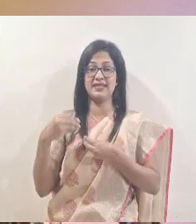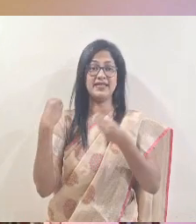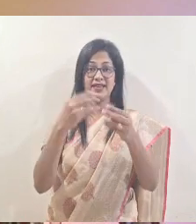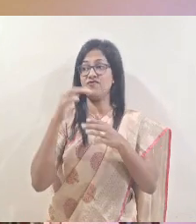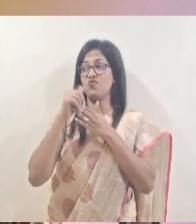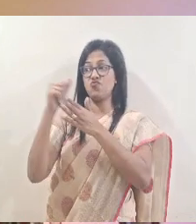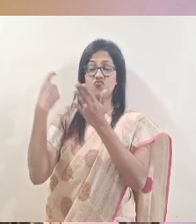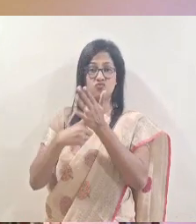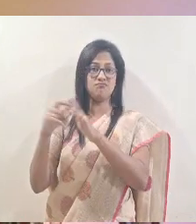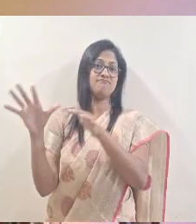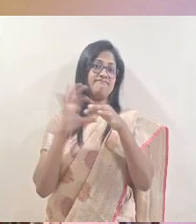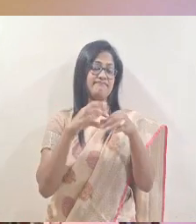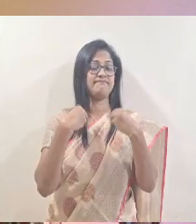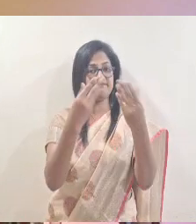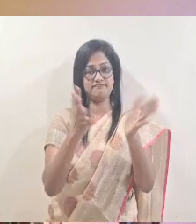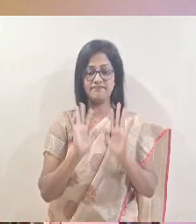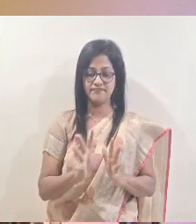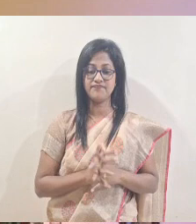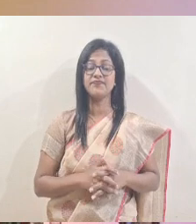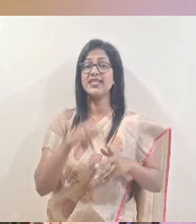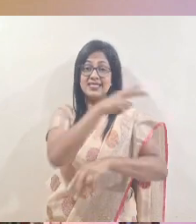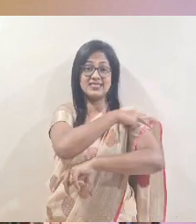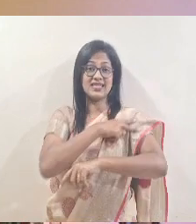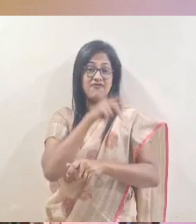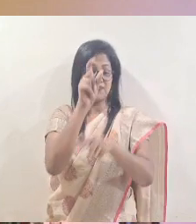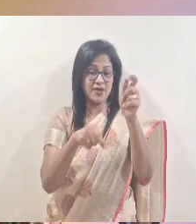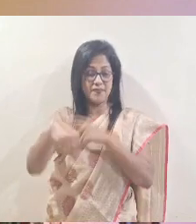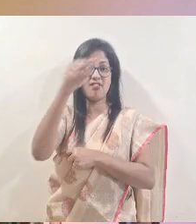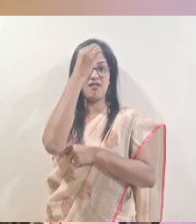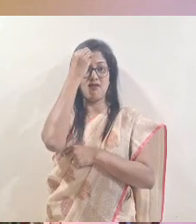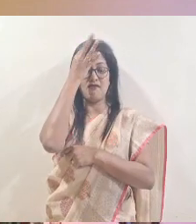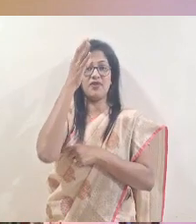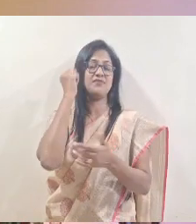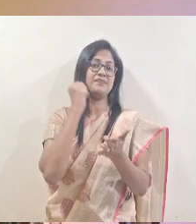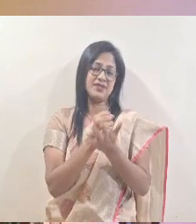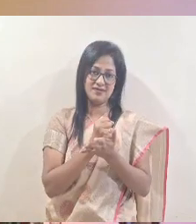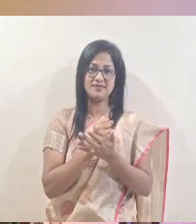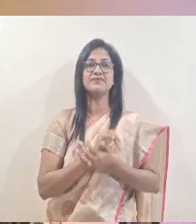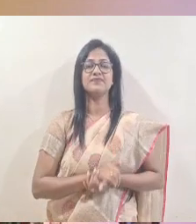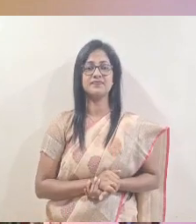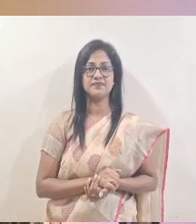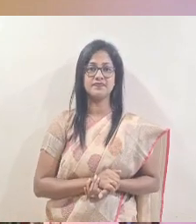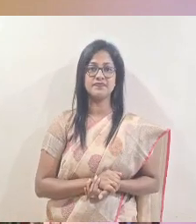the guidelines. And the staff members should be sensitized enough.